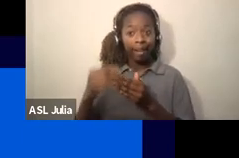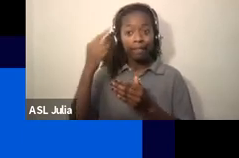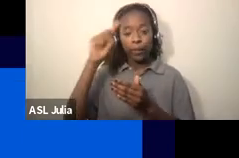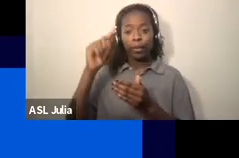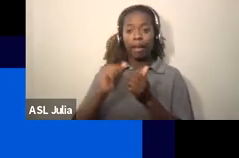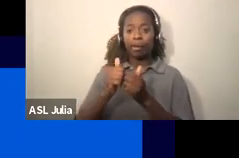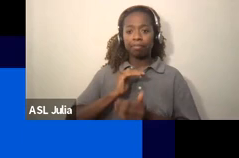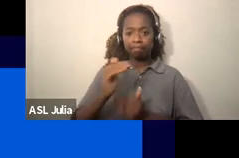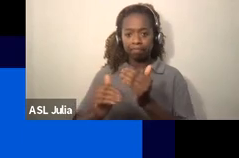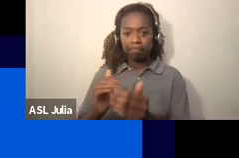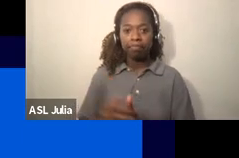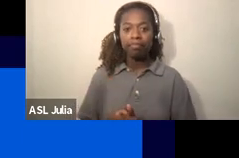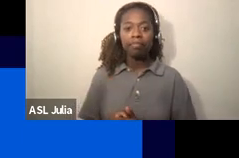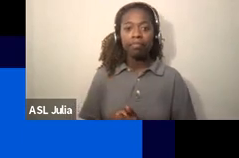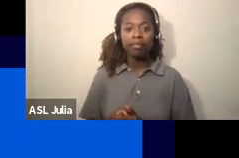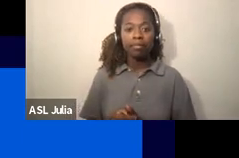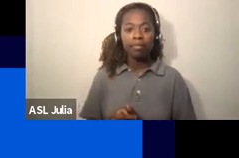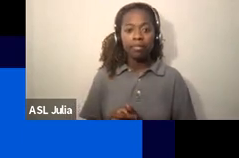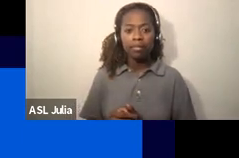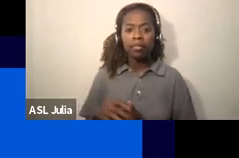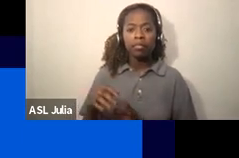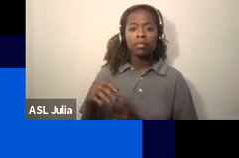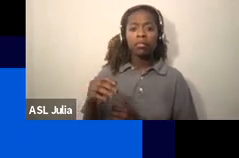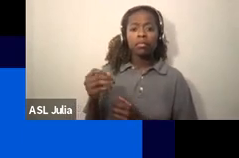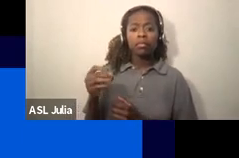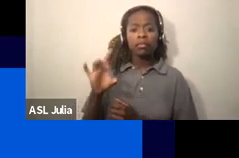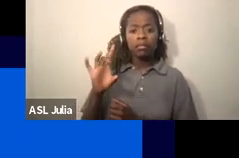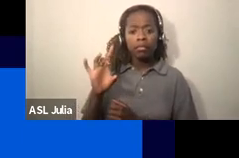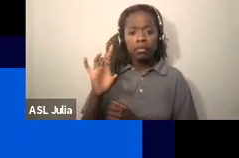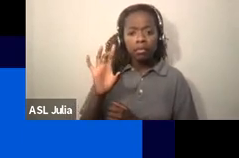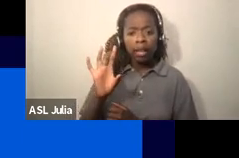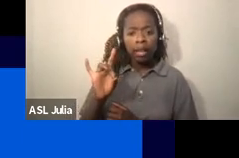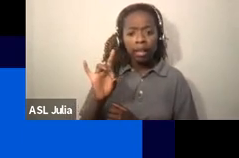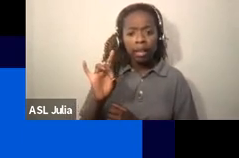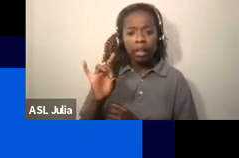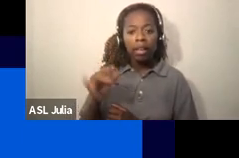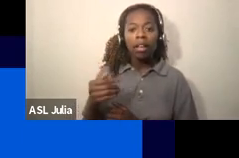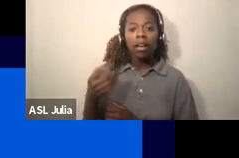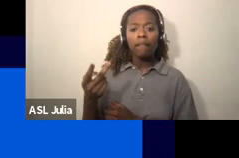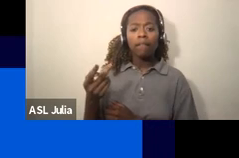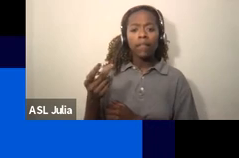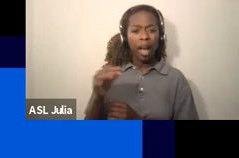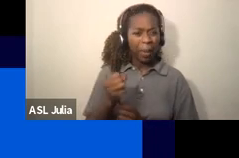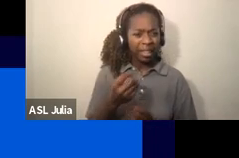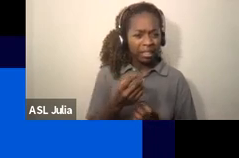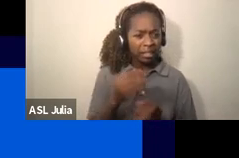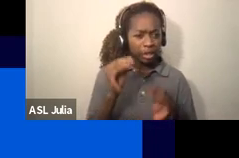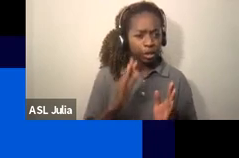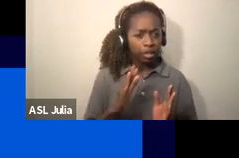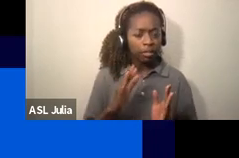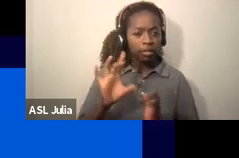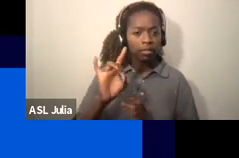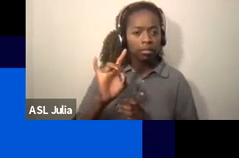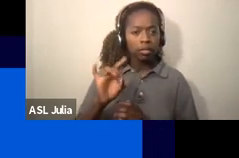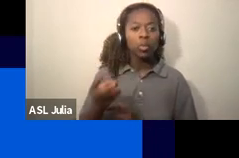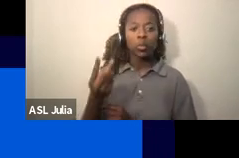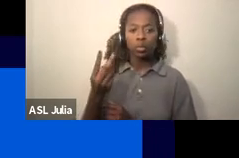paraprofessionals have achieved their school library certification and four are currently pursuing this credential i serve as a me as a